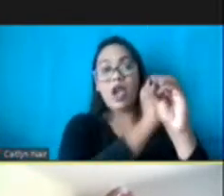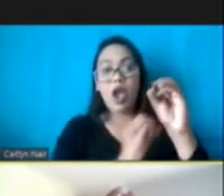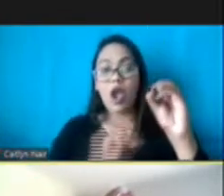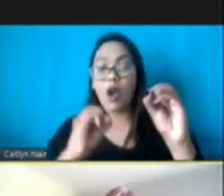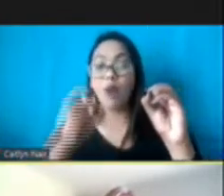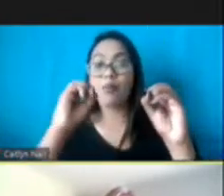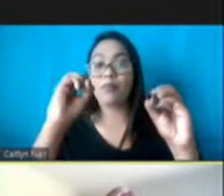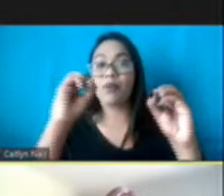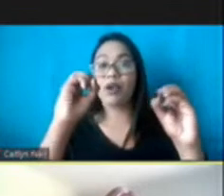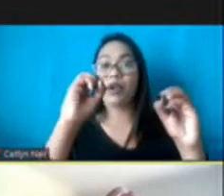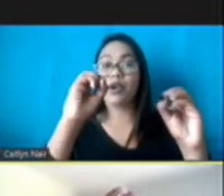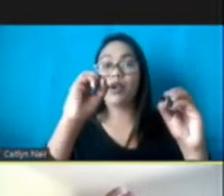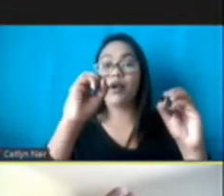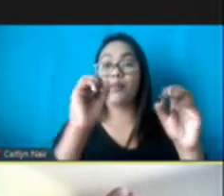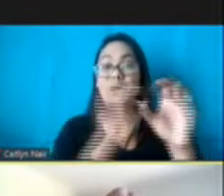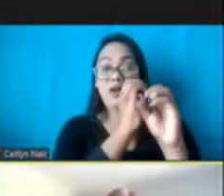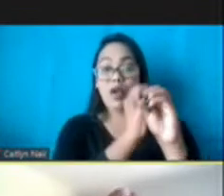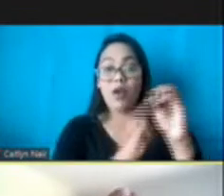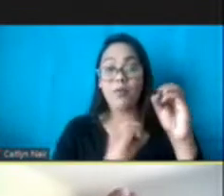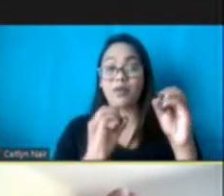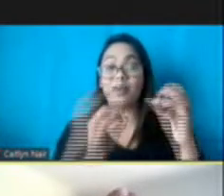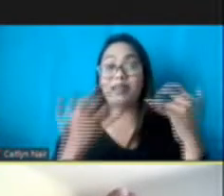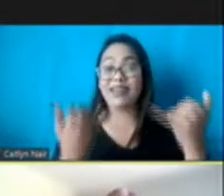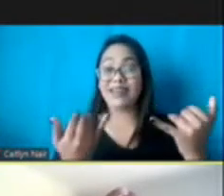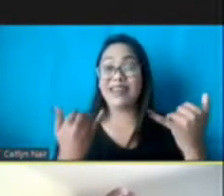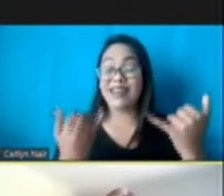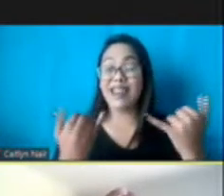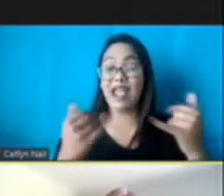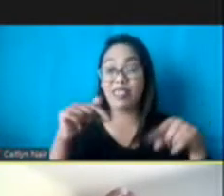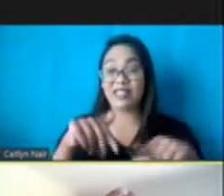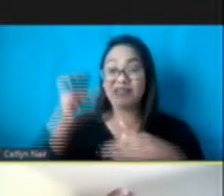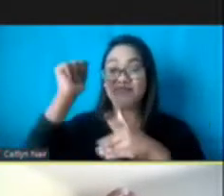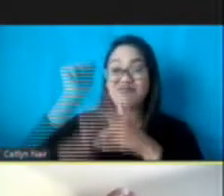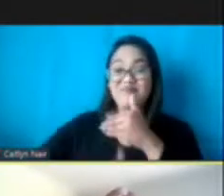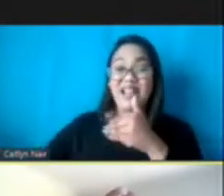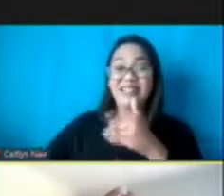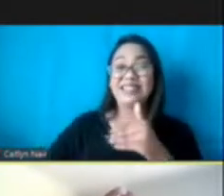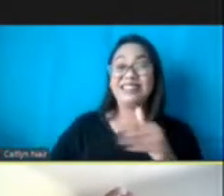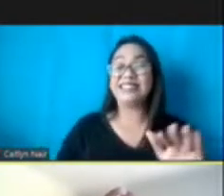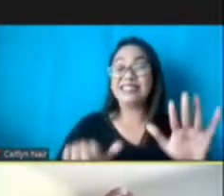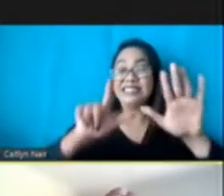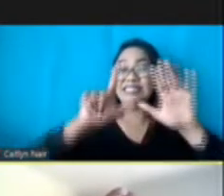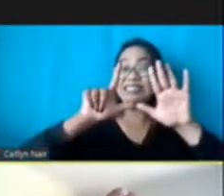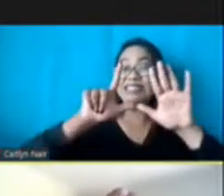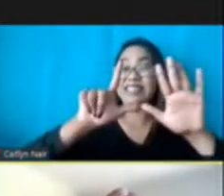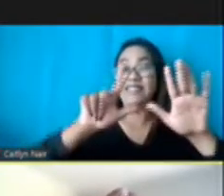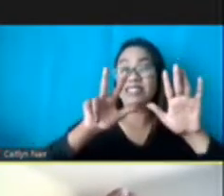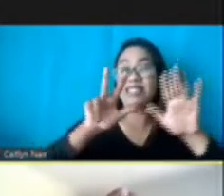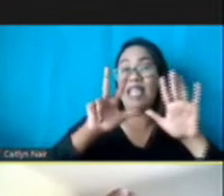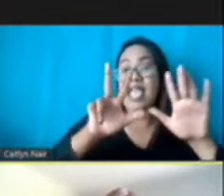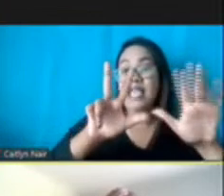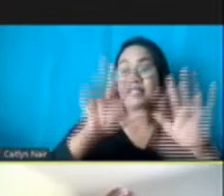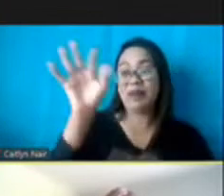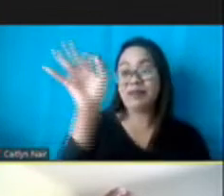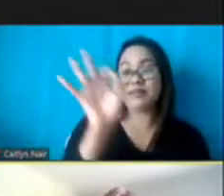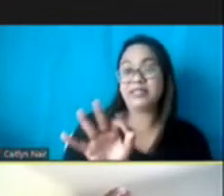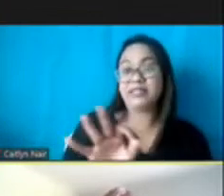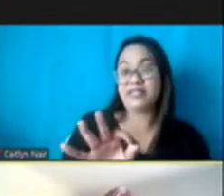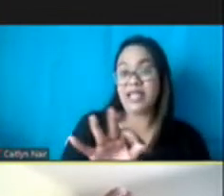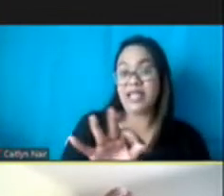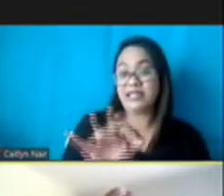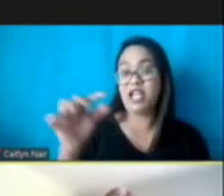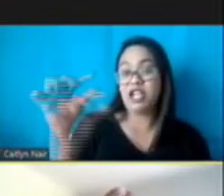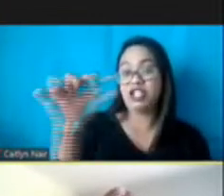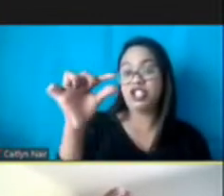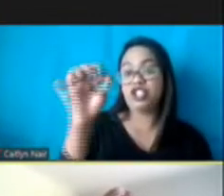Omicron variant dominates our sequencing for this month, making up even more of these genomes. We